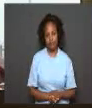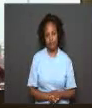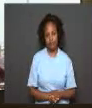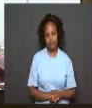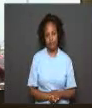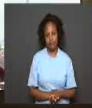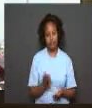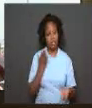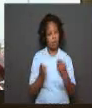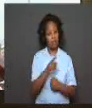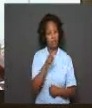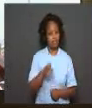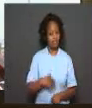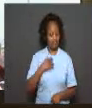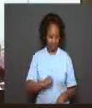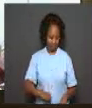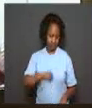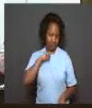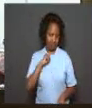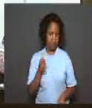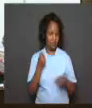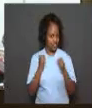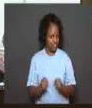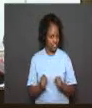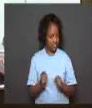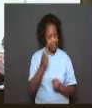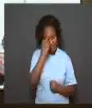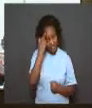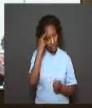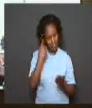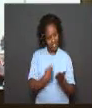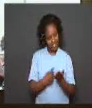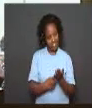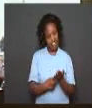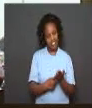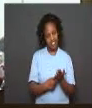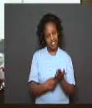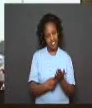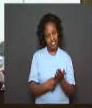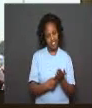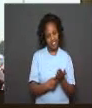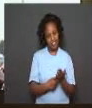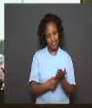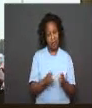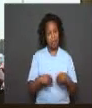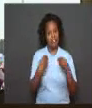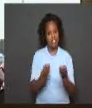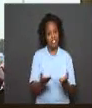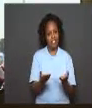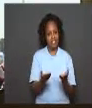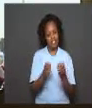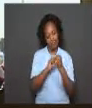Perhaps you feel proud to be a citizen of a country that promotes these